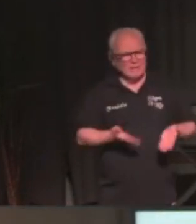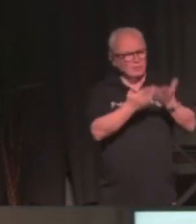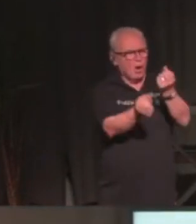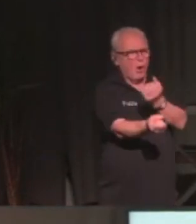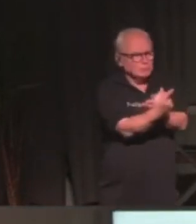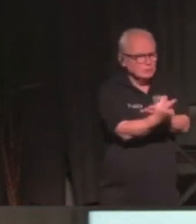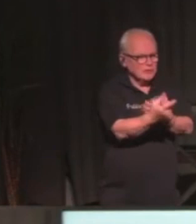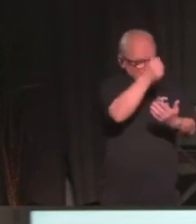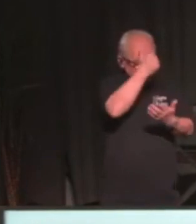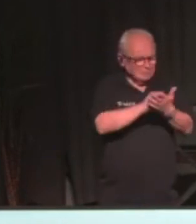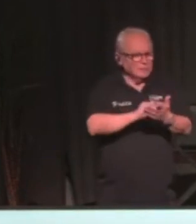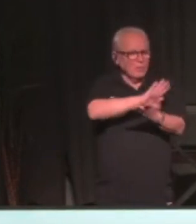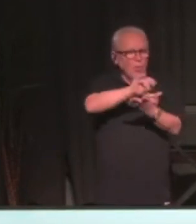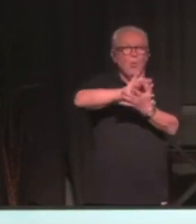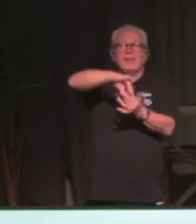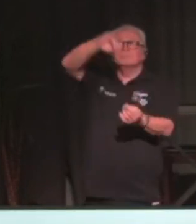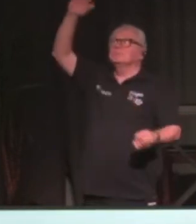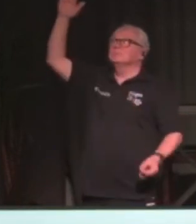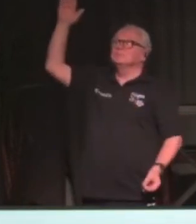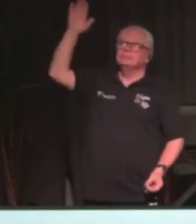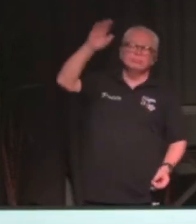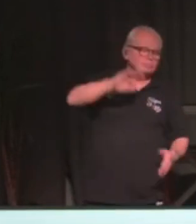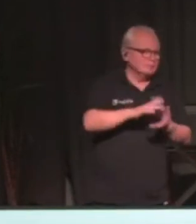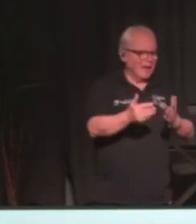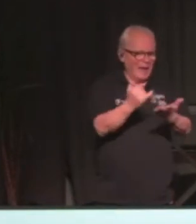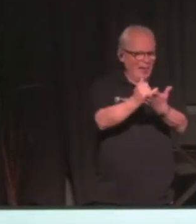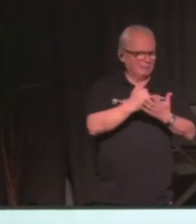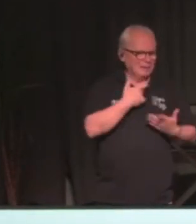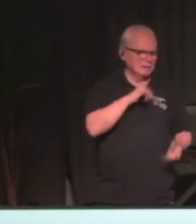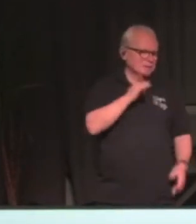experience Holy Spirit baptism. Hello, help me.